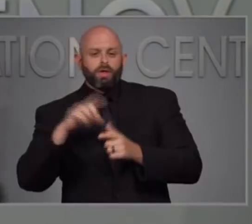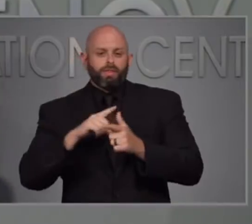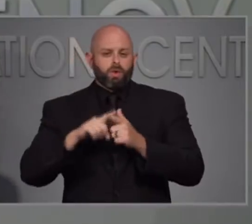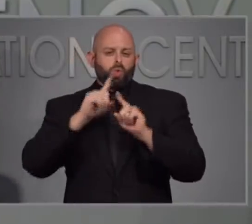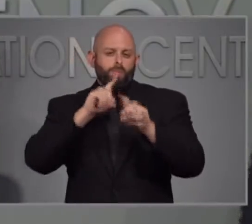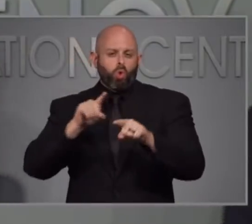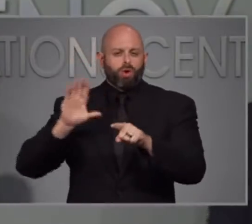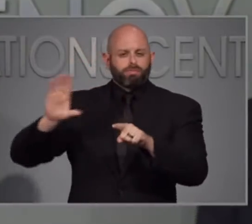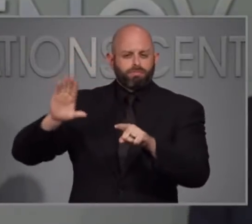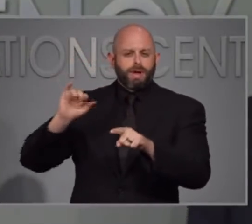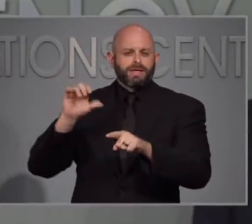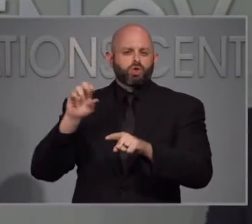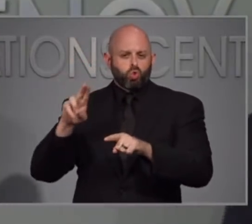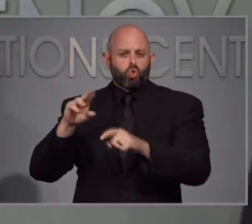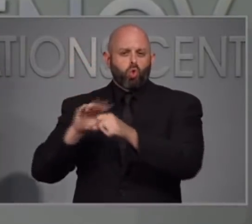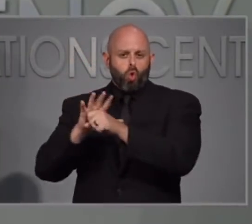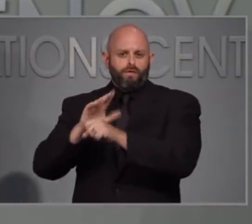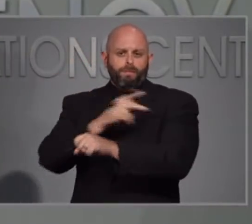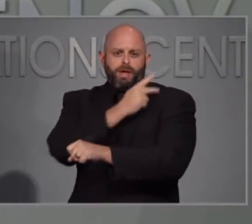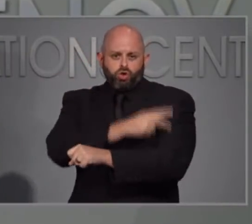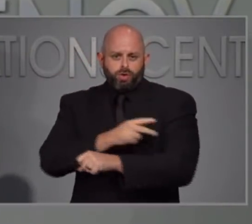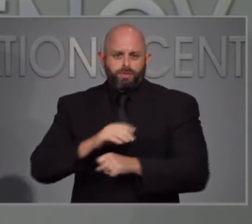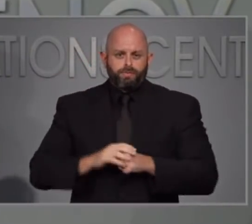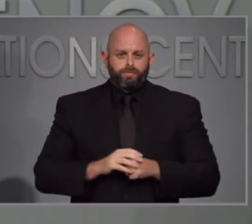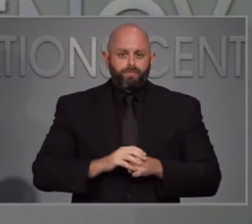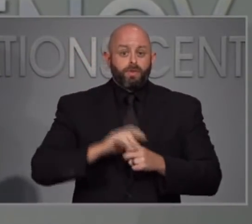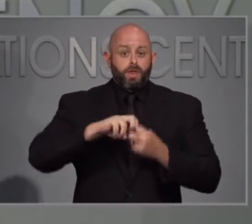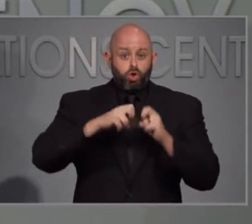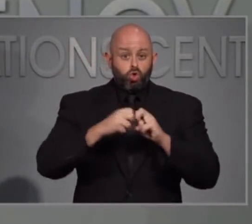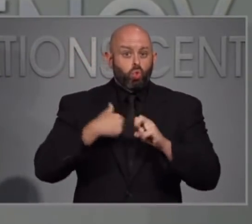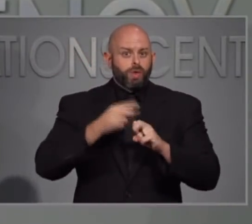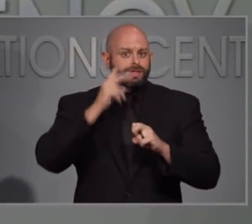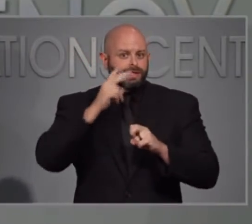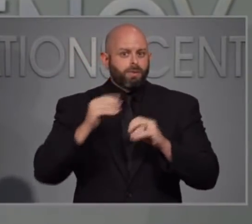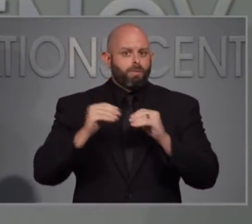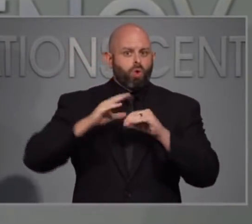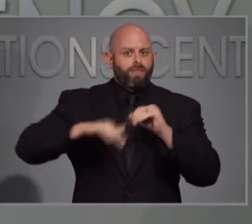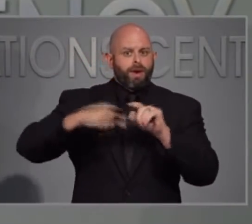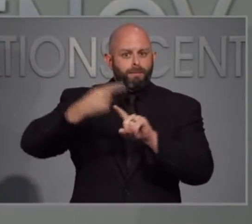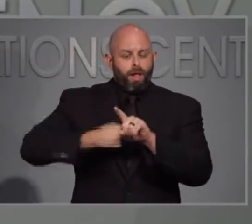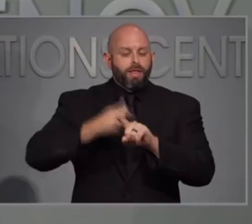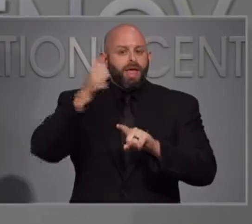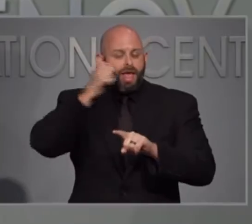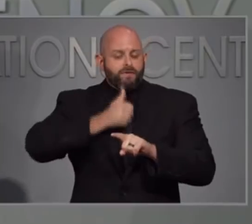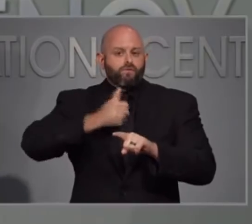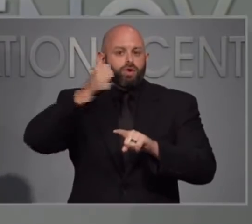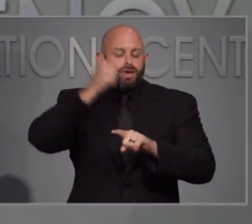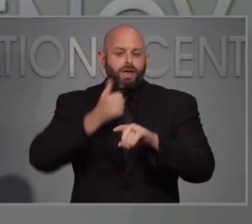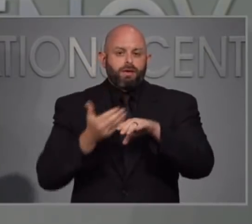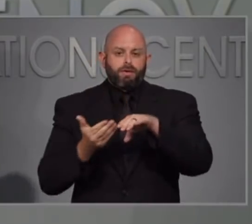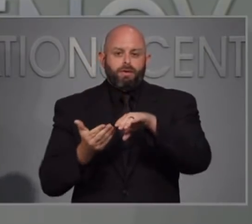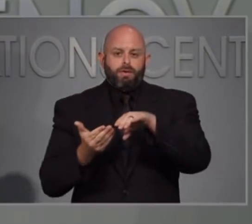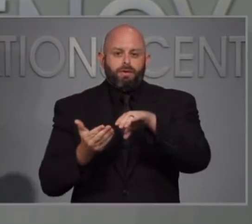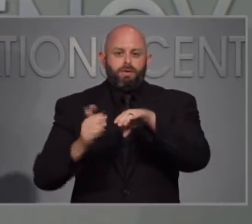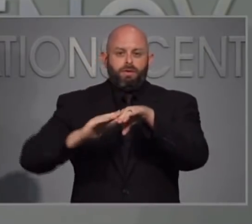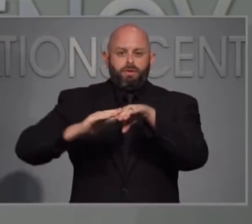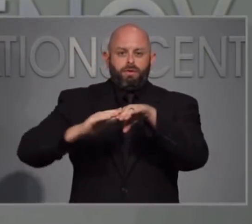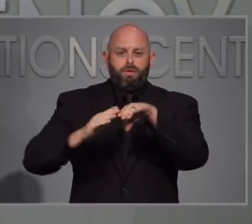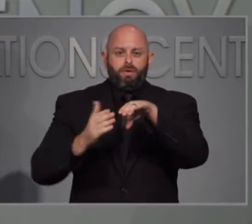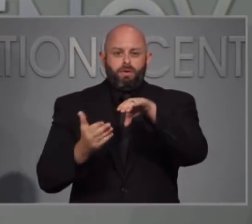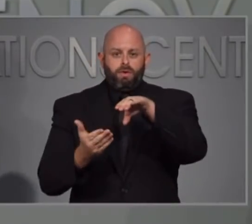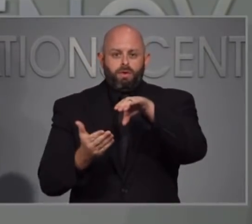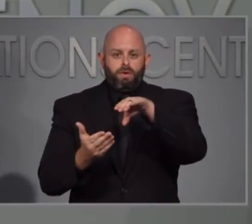patient. The issue is that what we have been seeing for more than a month is every day, basically, we have been in this slow and